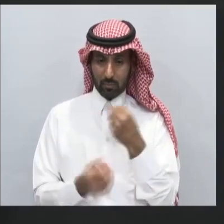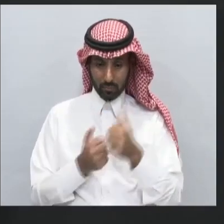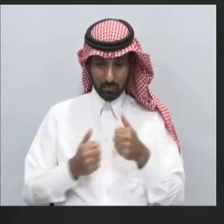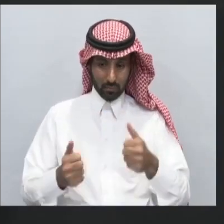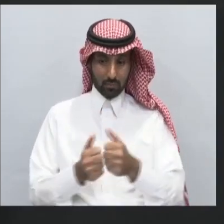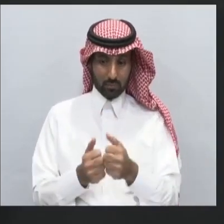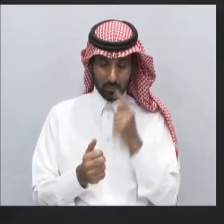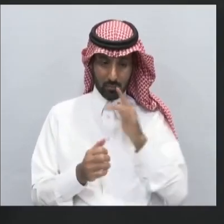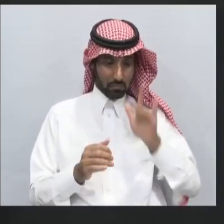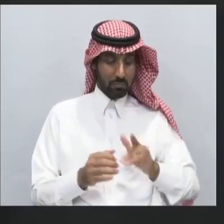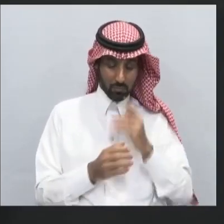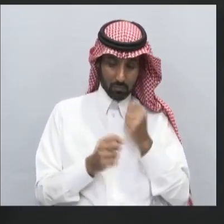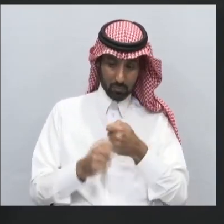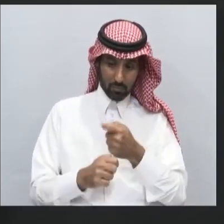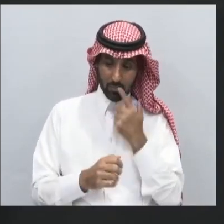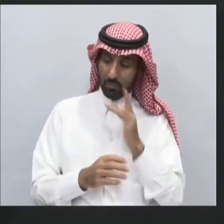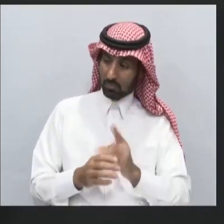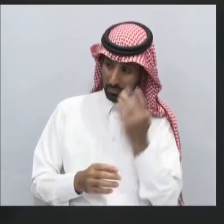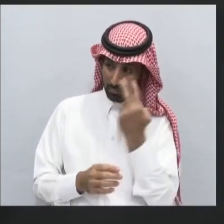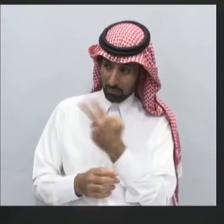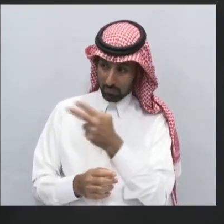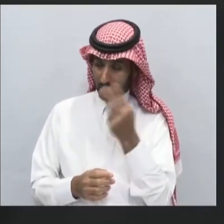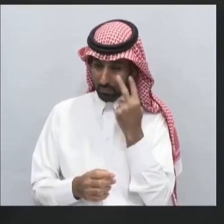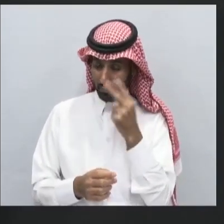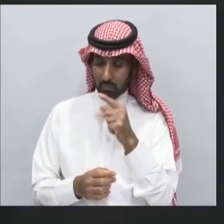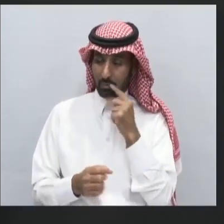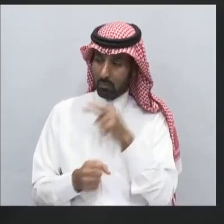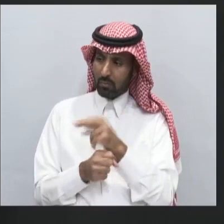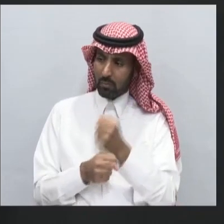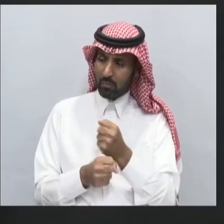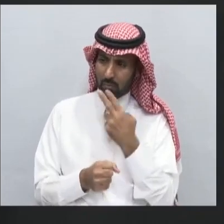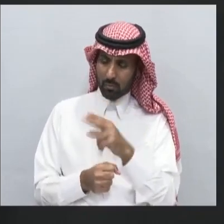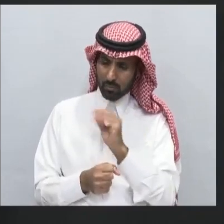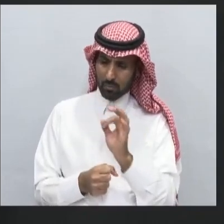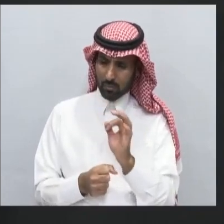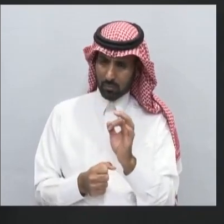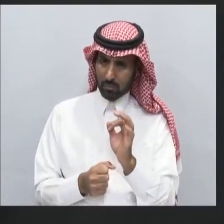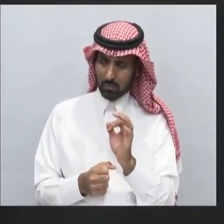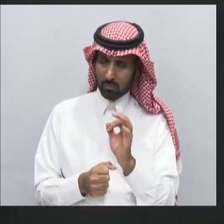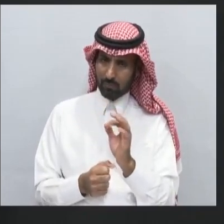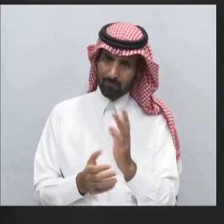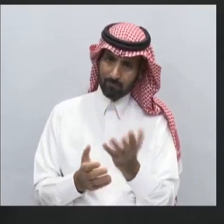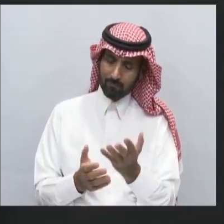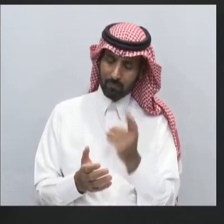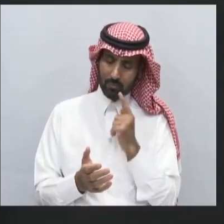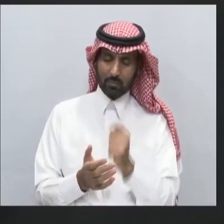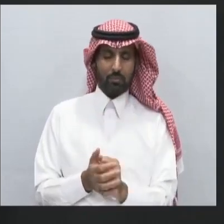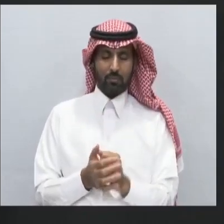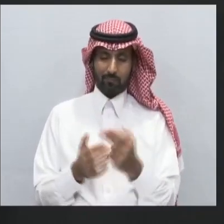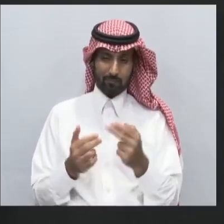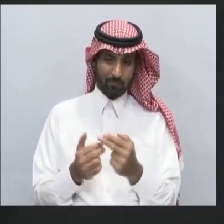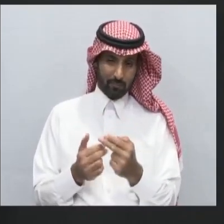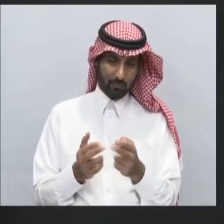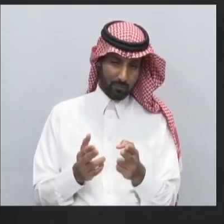family, sitting in a mall, and people are watching what exactly you're doing? I think some things we can agree